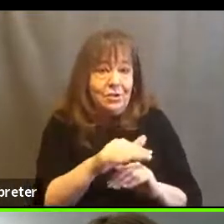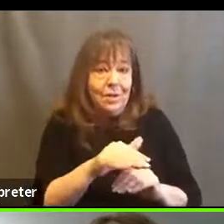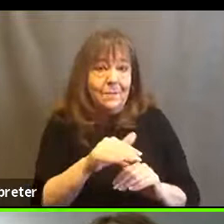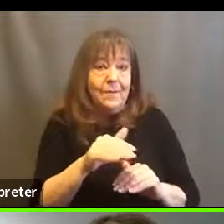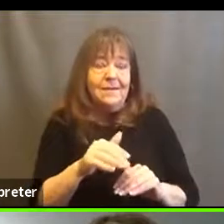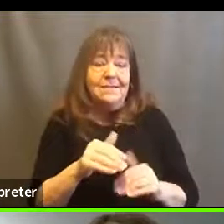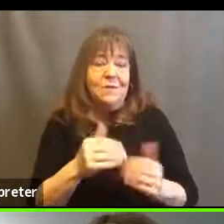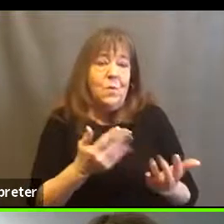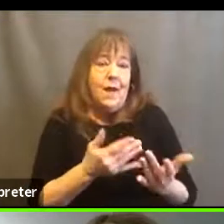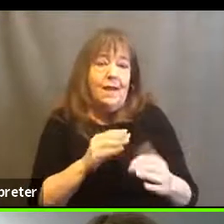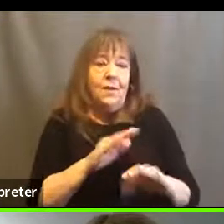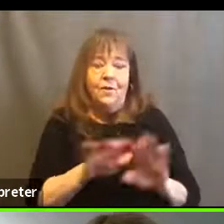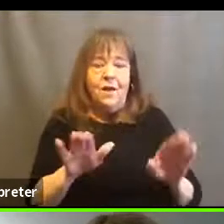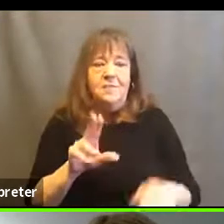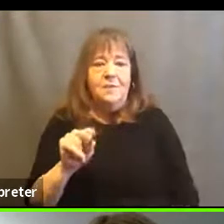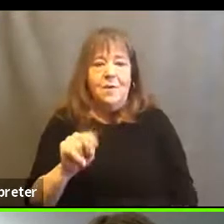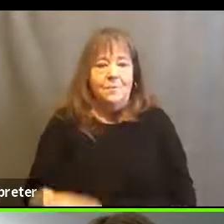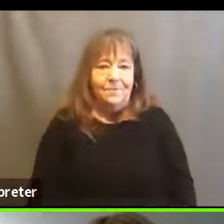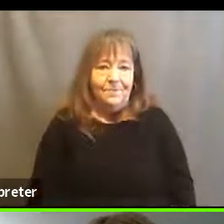answer there is also no.